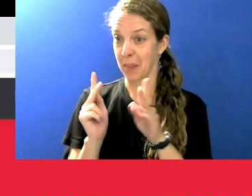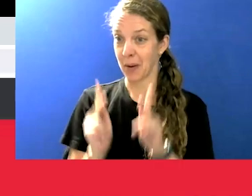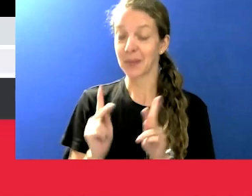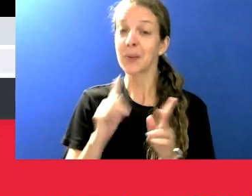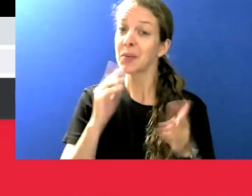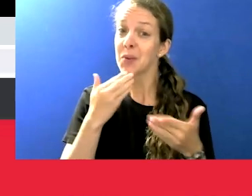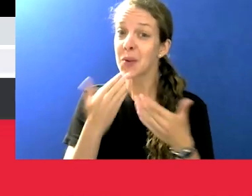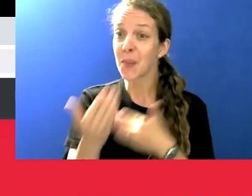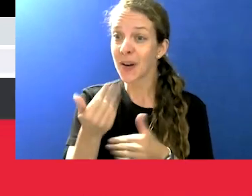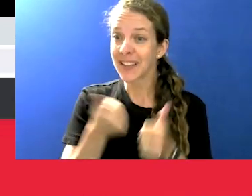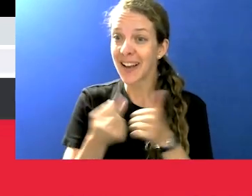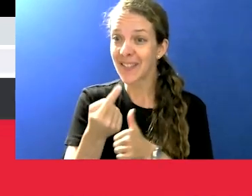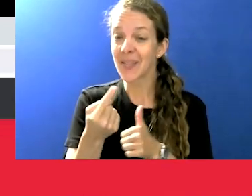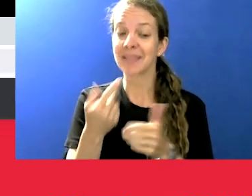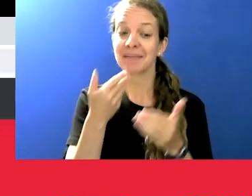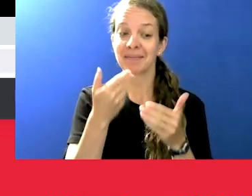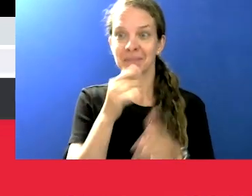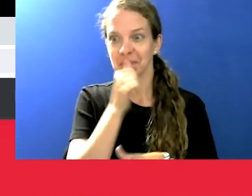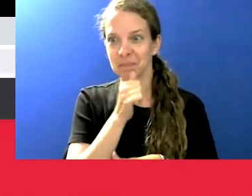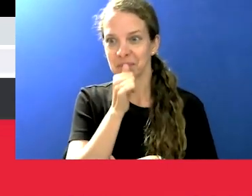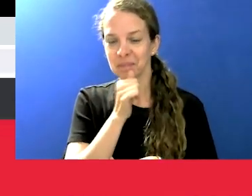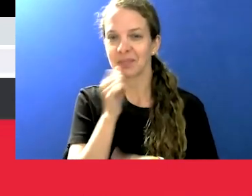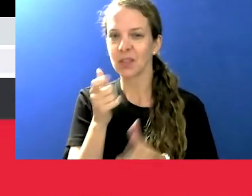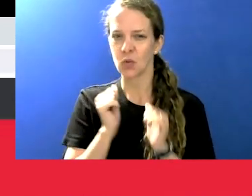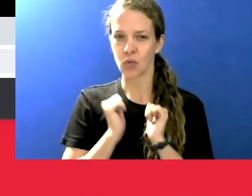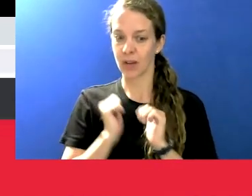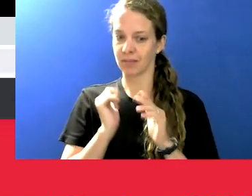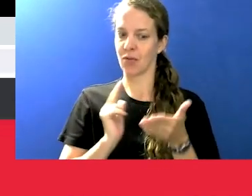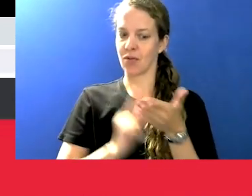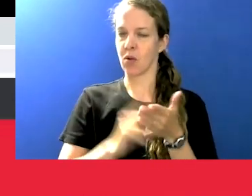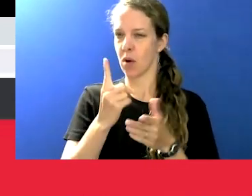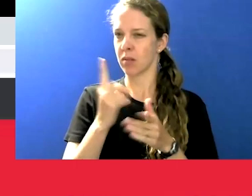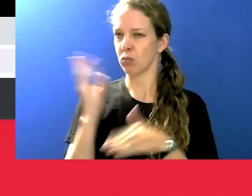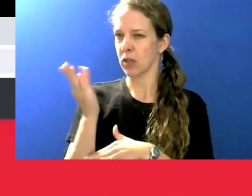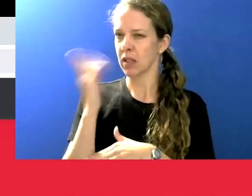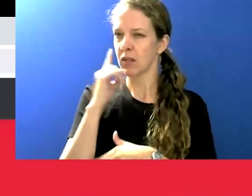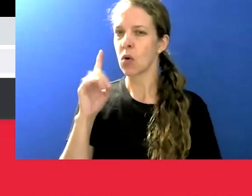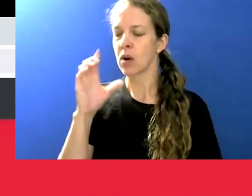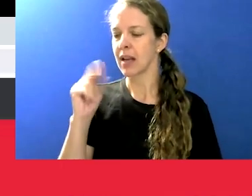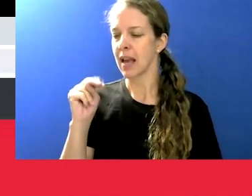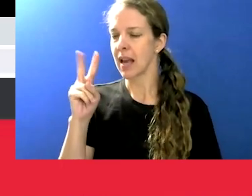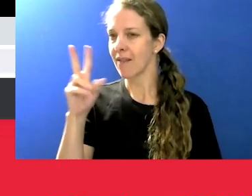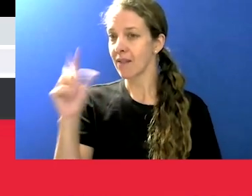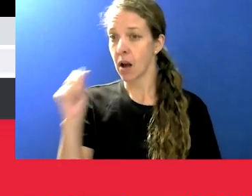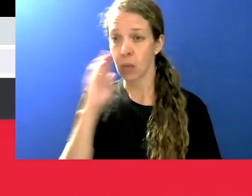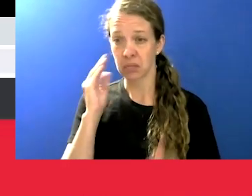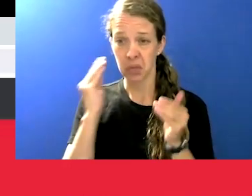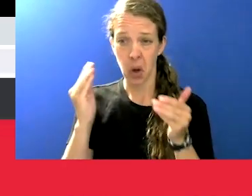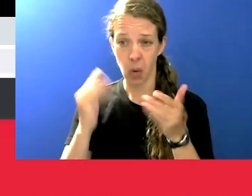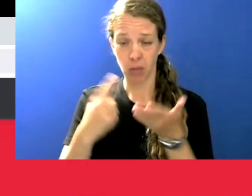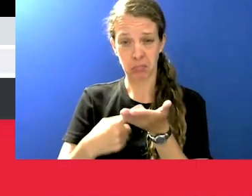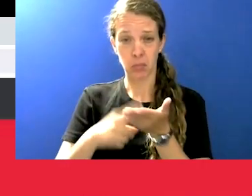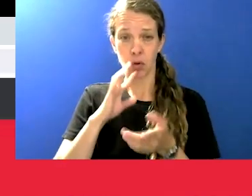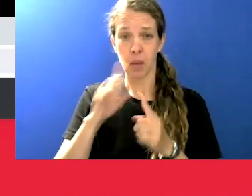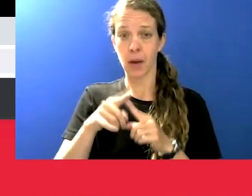Well, good morning, everybody. Thank you so much for your guys' patience. We're just trying to log into one of our presentations for Canva. We'll go ahead and talk